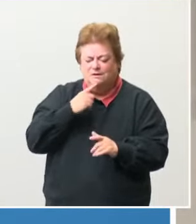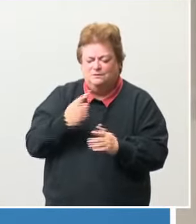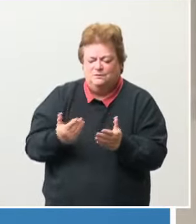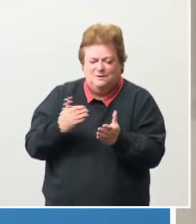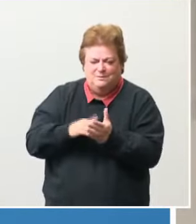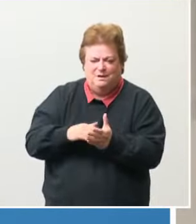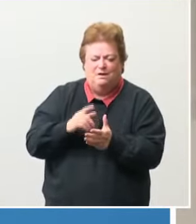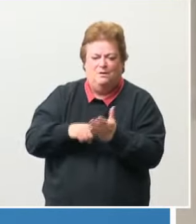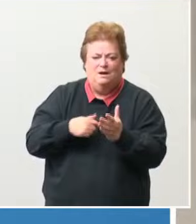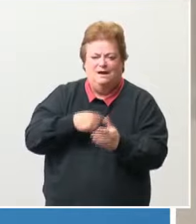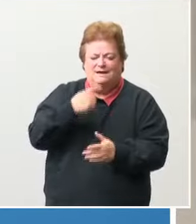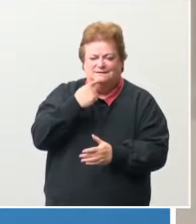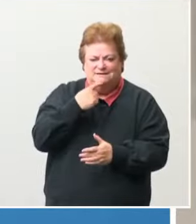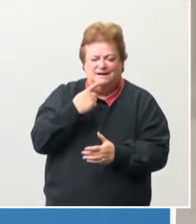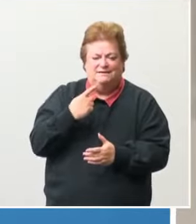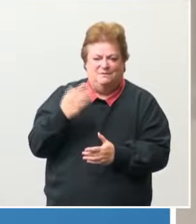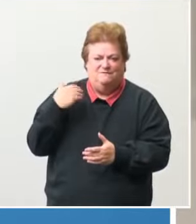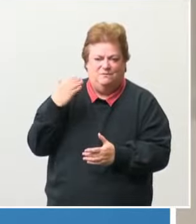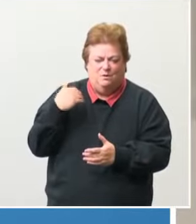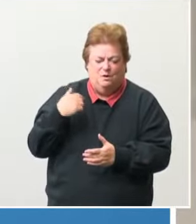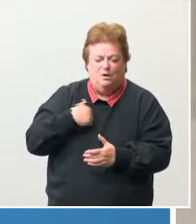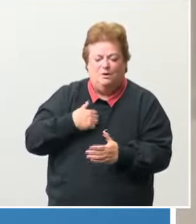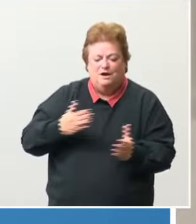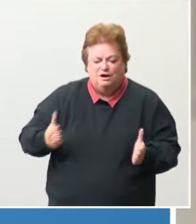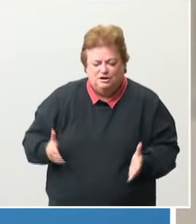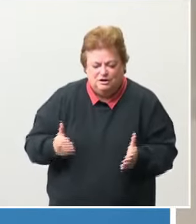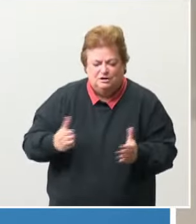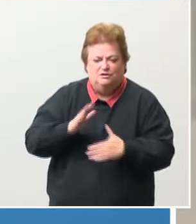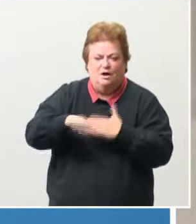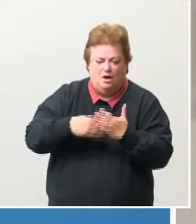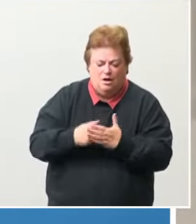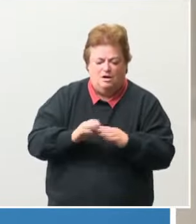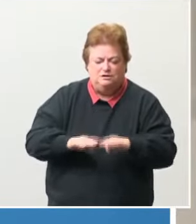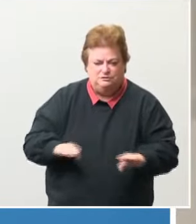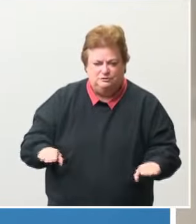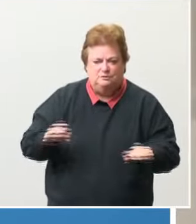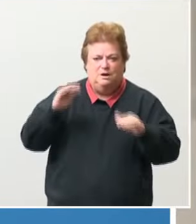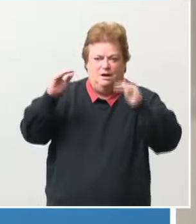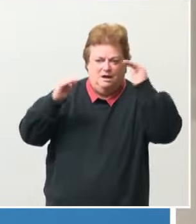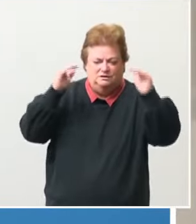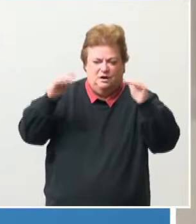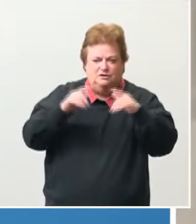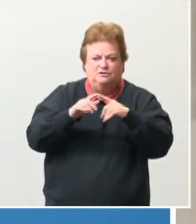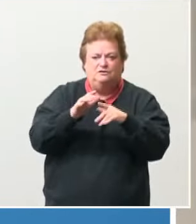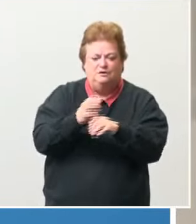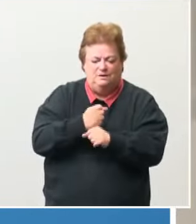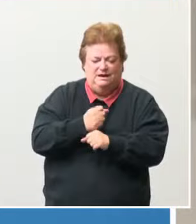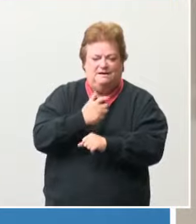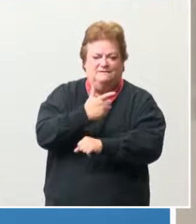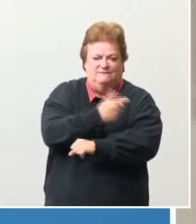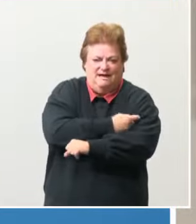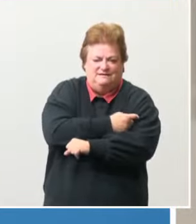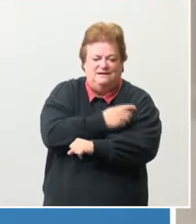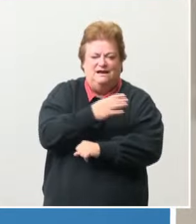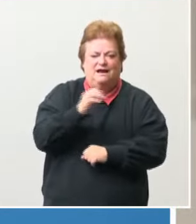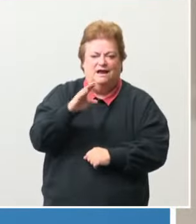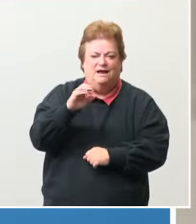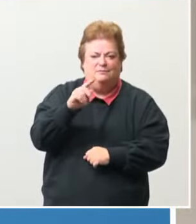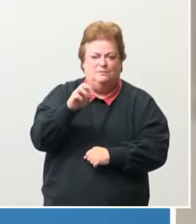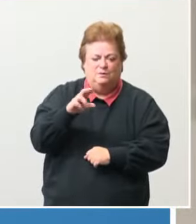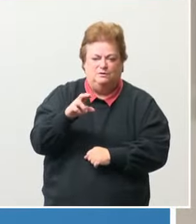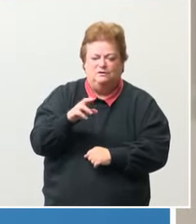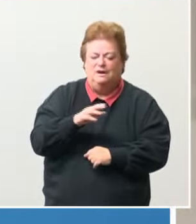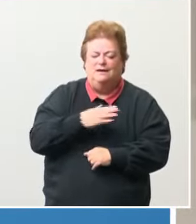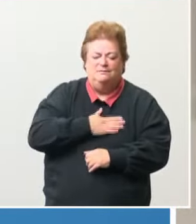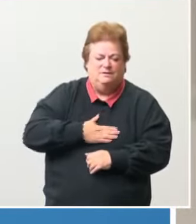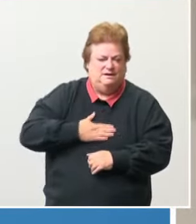I said earlier. We urge all children and adults to get vaccinated or a booster dose now. Please